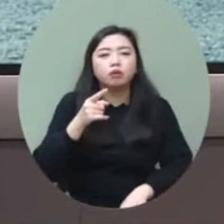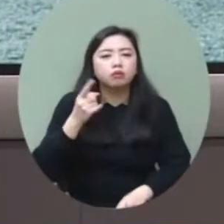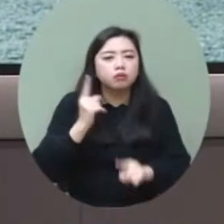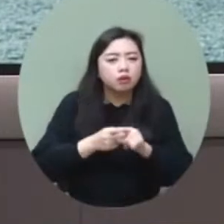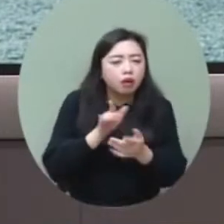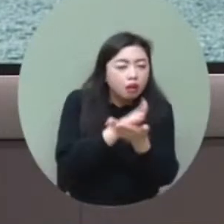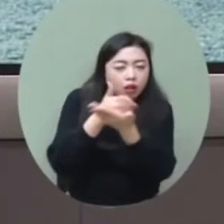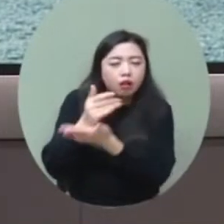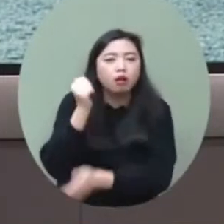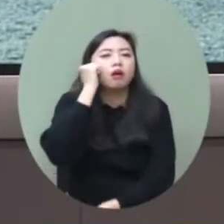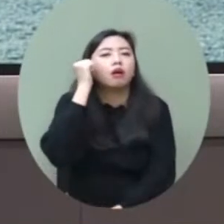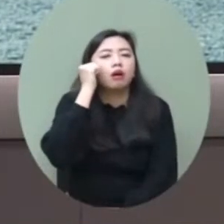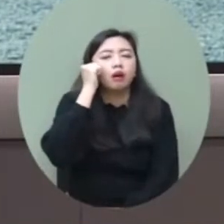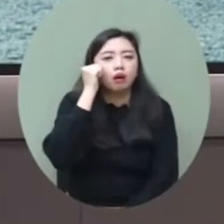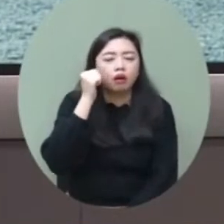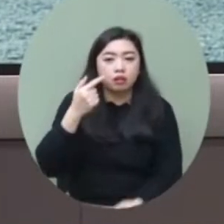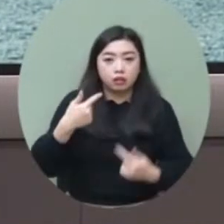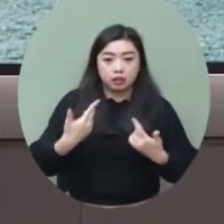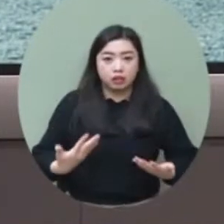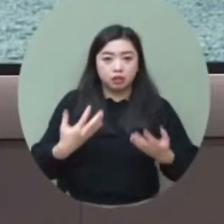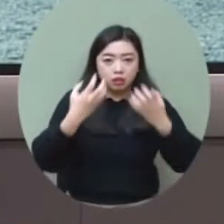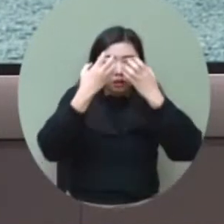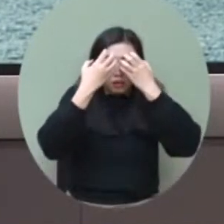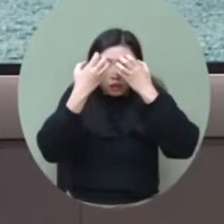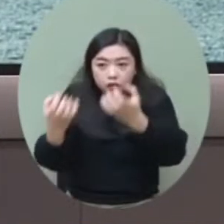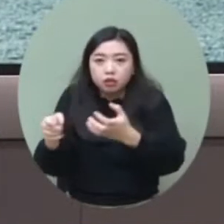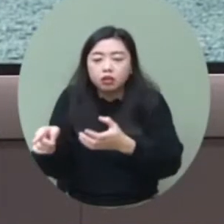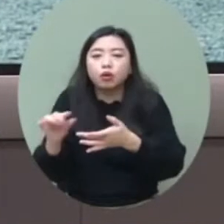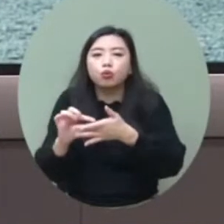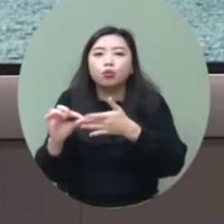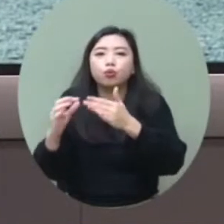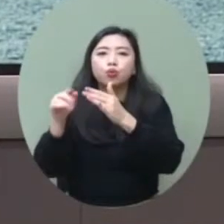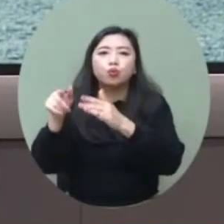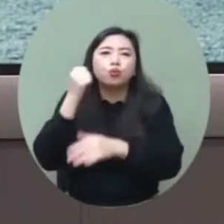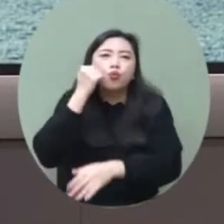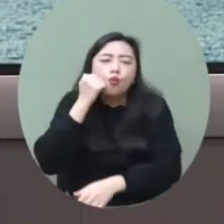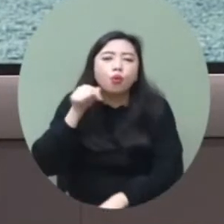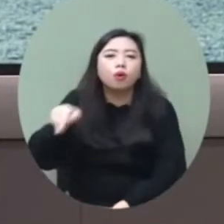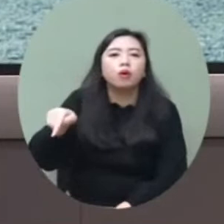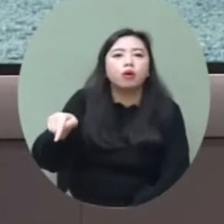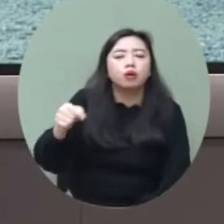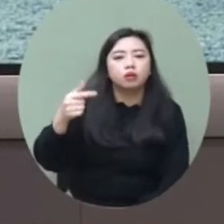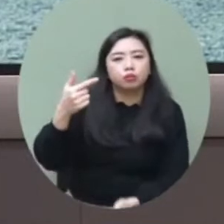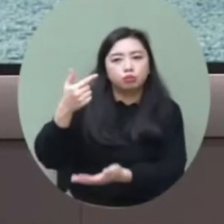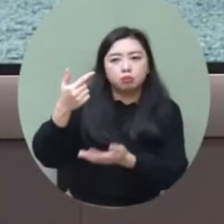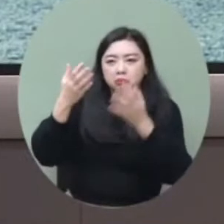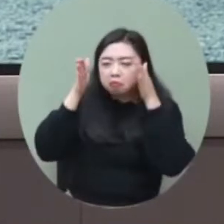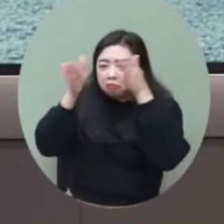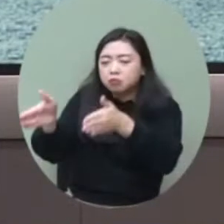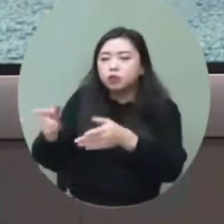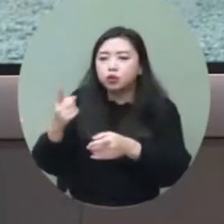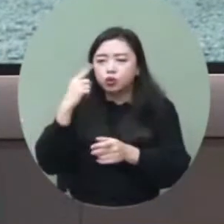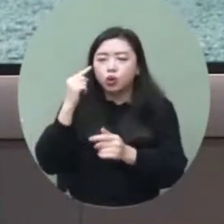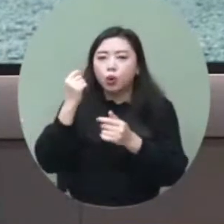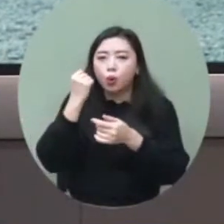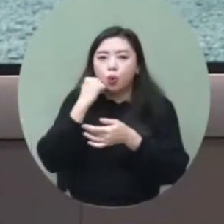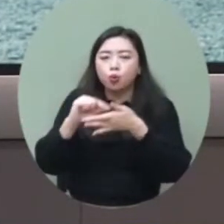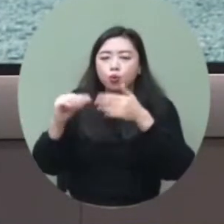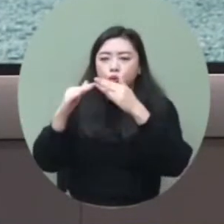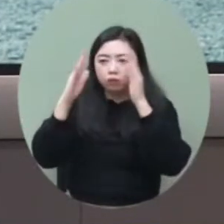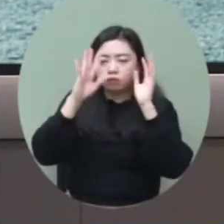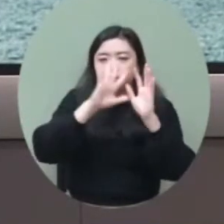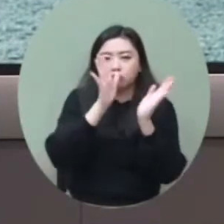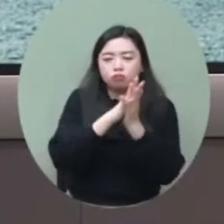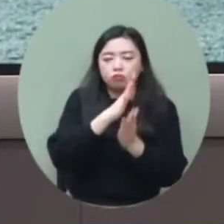company itself or from the community or housing estate. So we are giving priority to